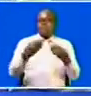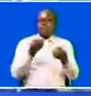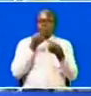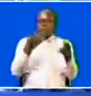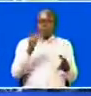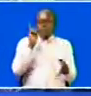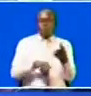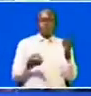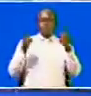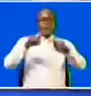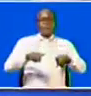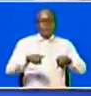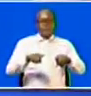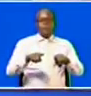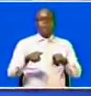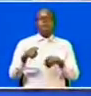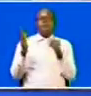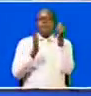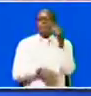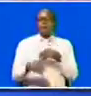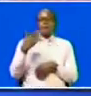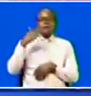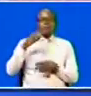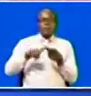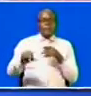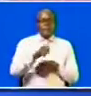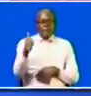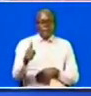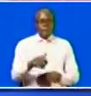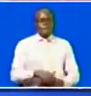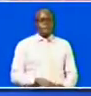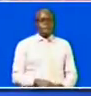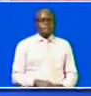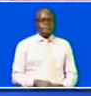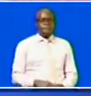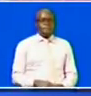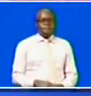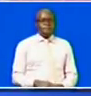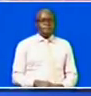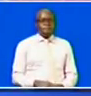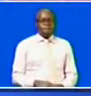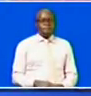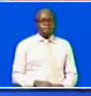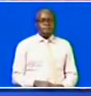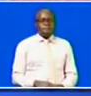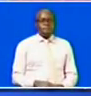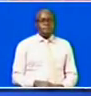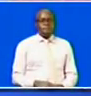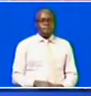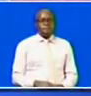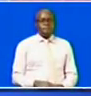on the ongoing crackdown on contraband sugar and other goods. The police, backing the regulatory agencies, have